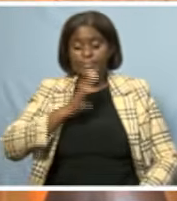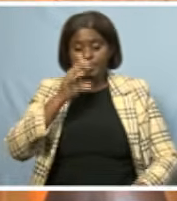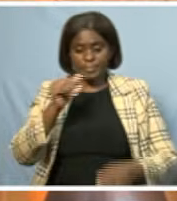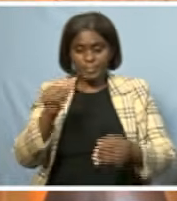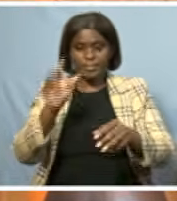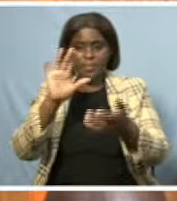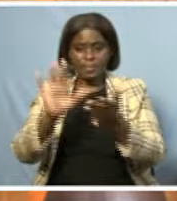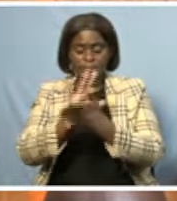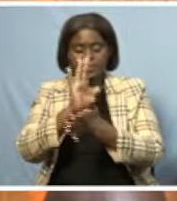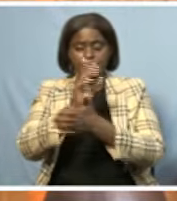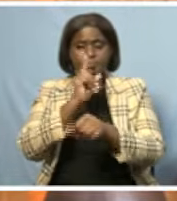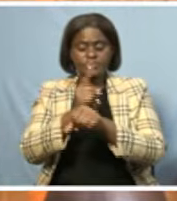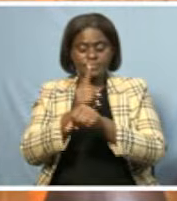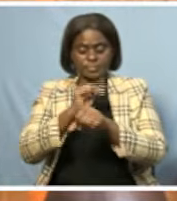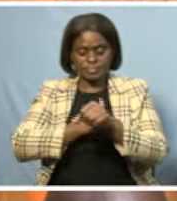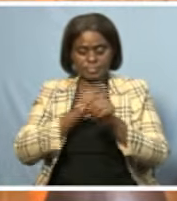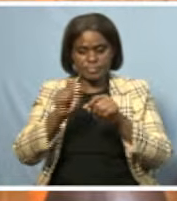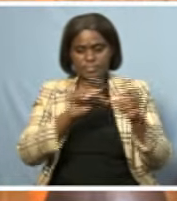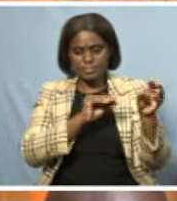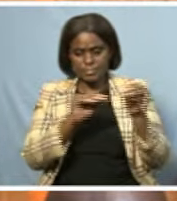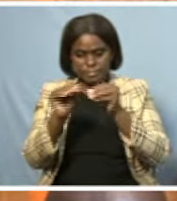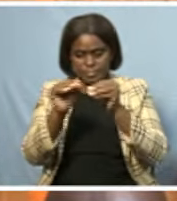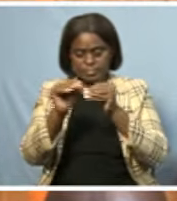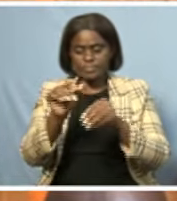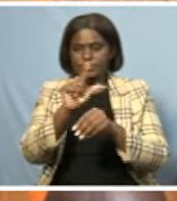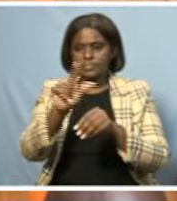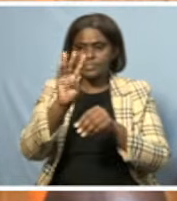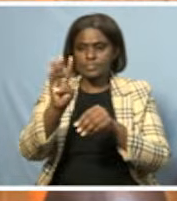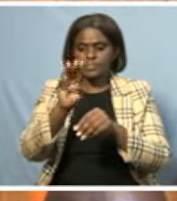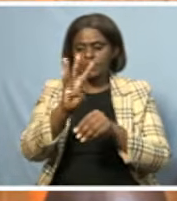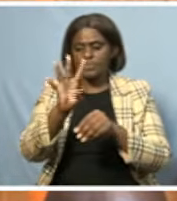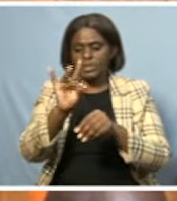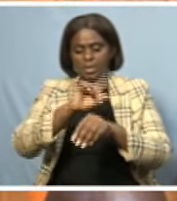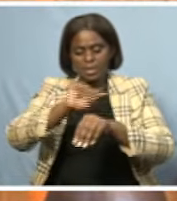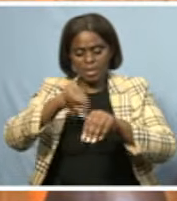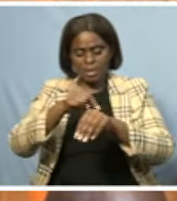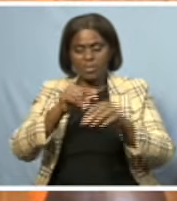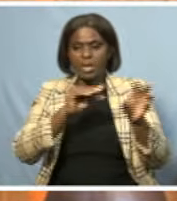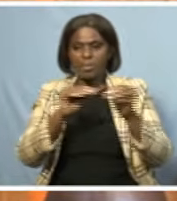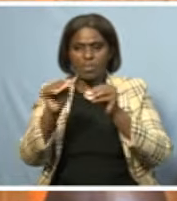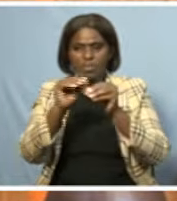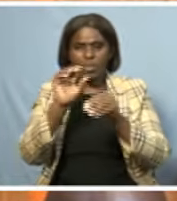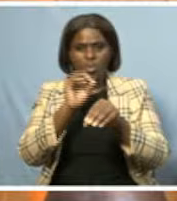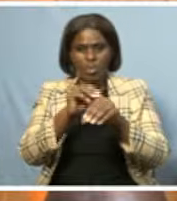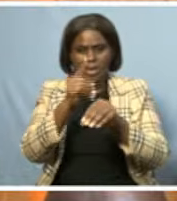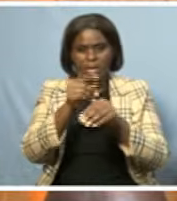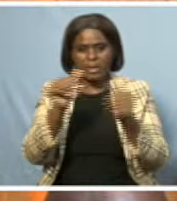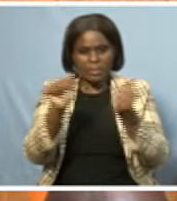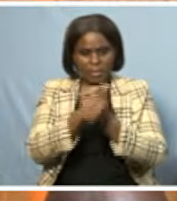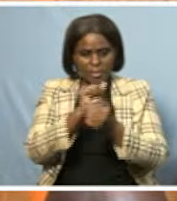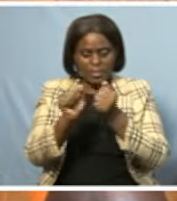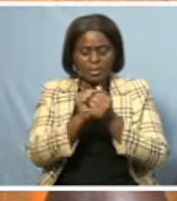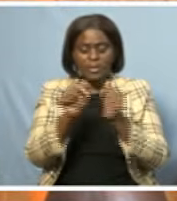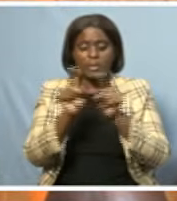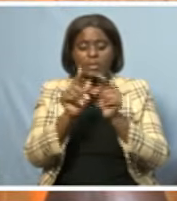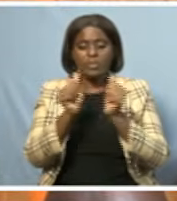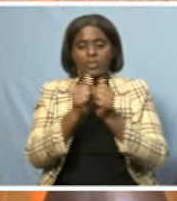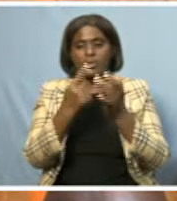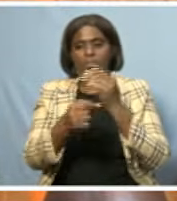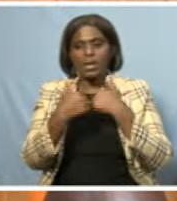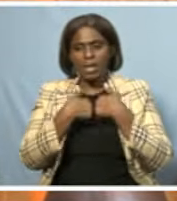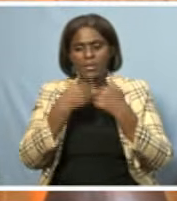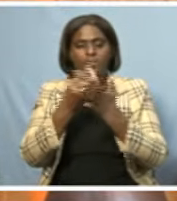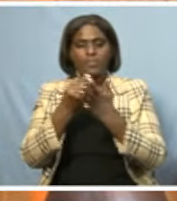warning system, we need to be moving within 24 to 48 hours on these disasters, and also have a